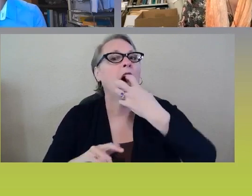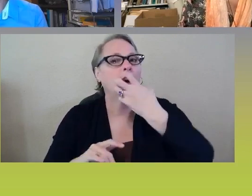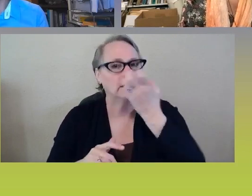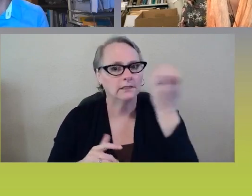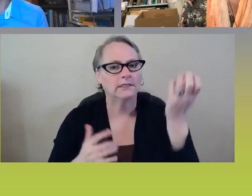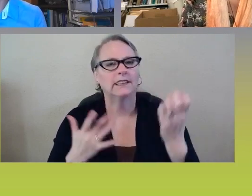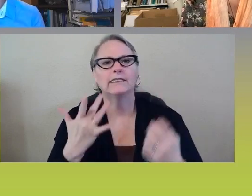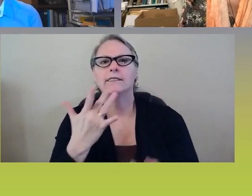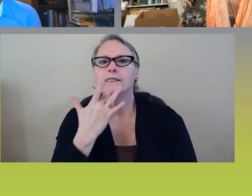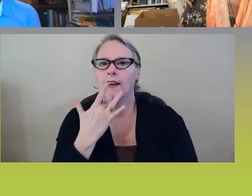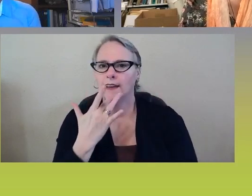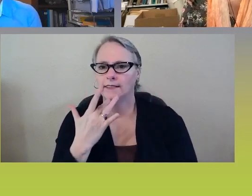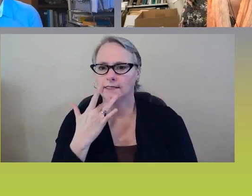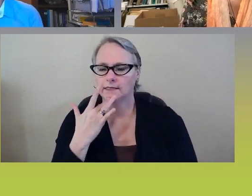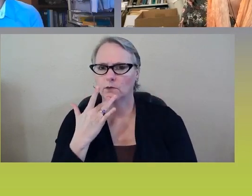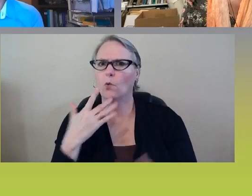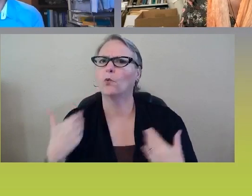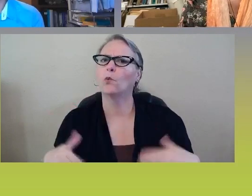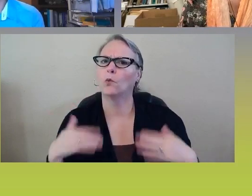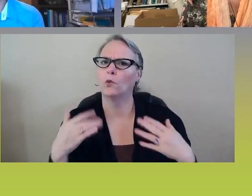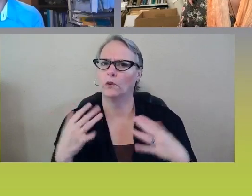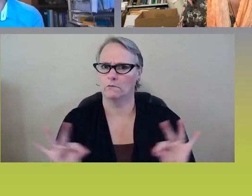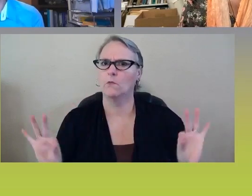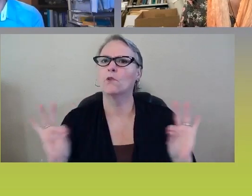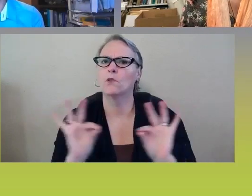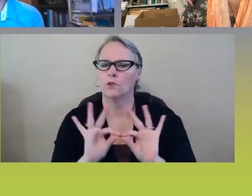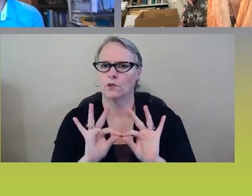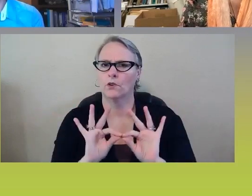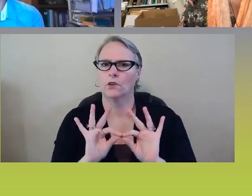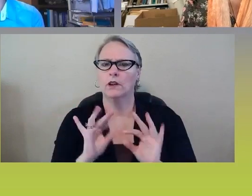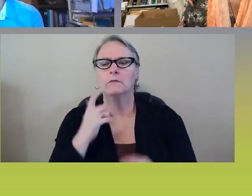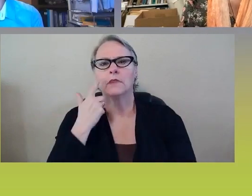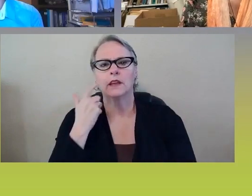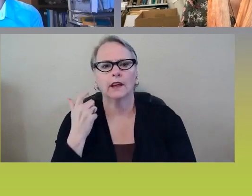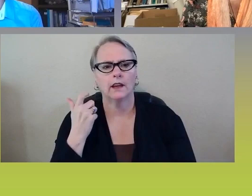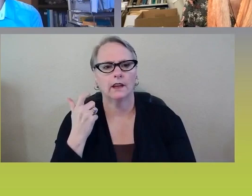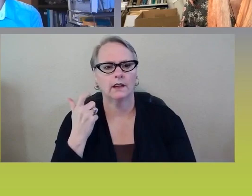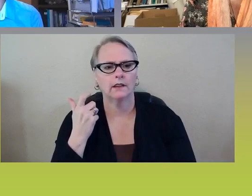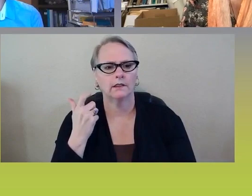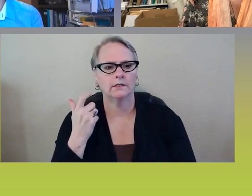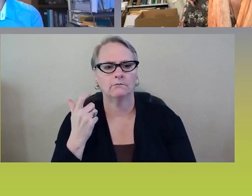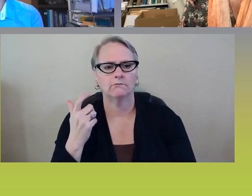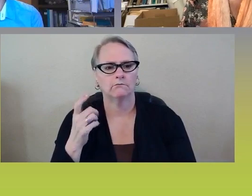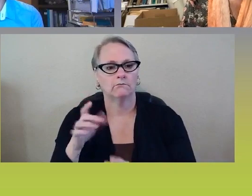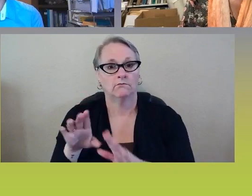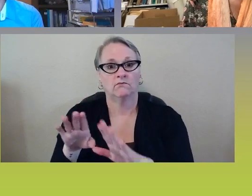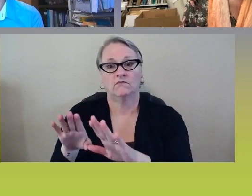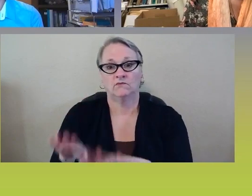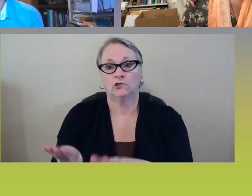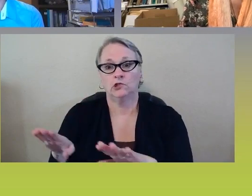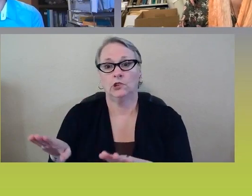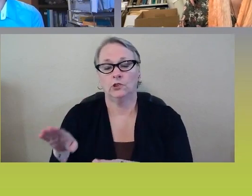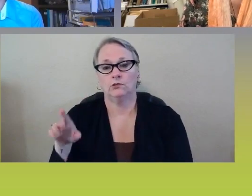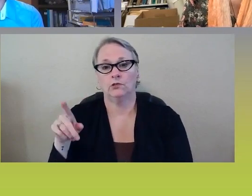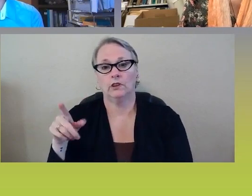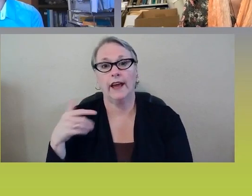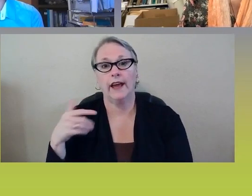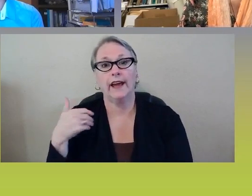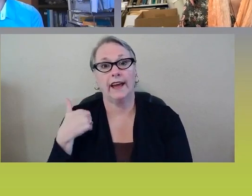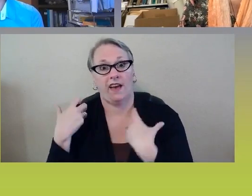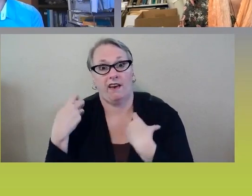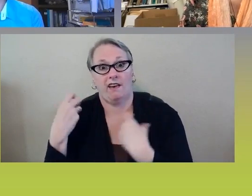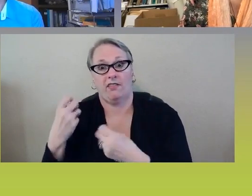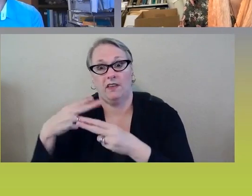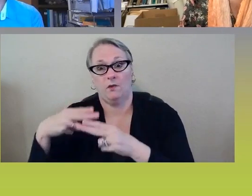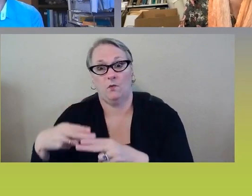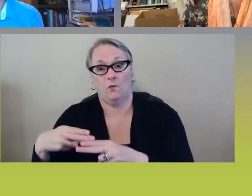one thing that is very important, because the children that have a healthy weight are the ones